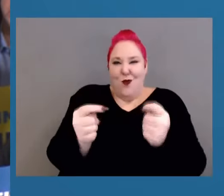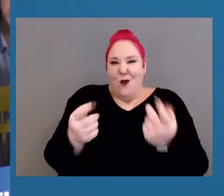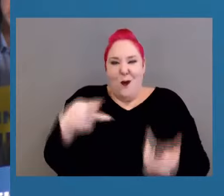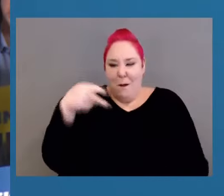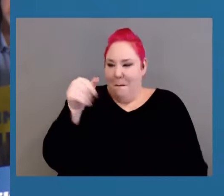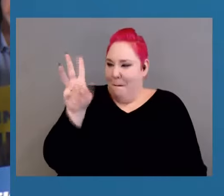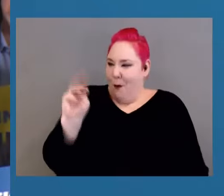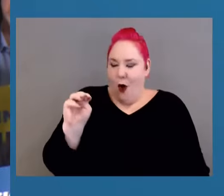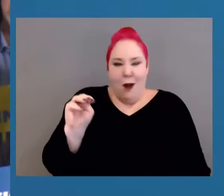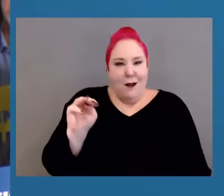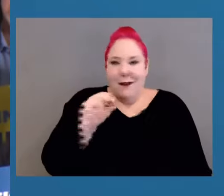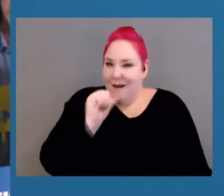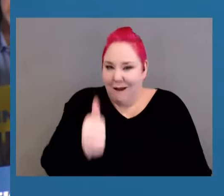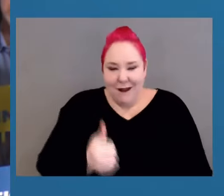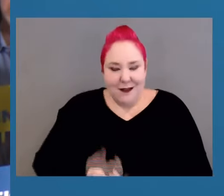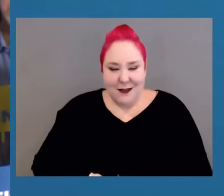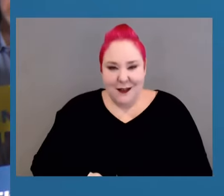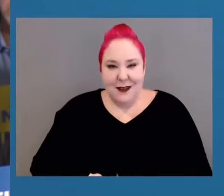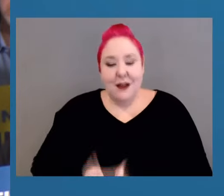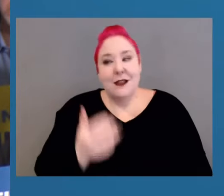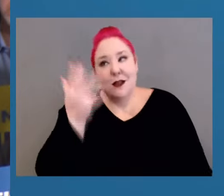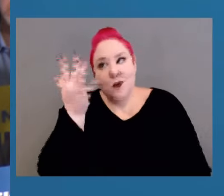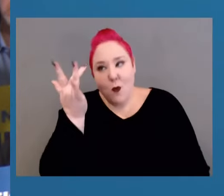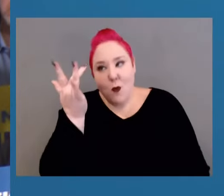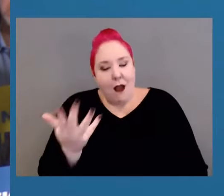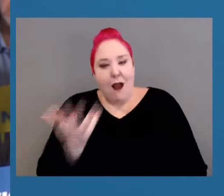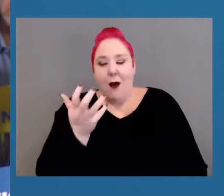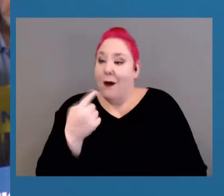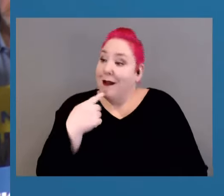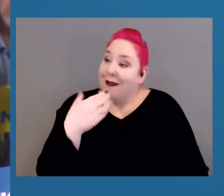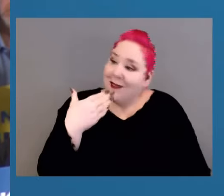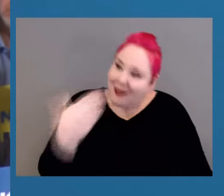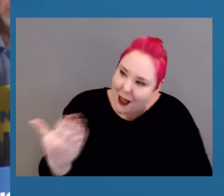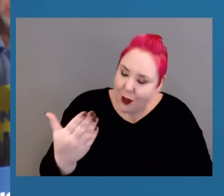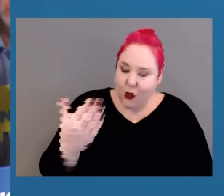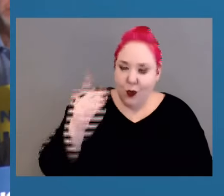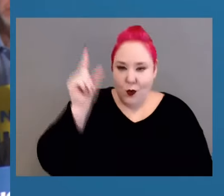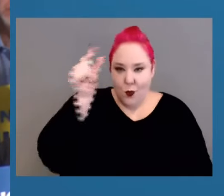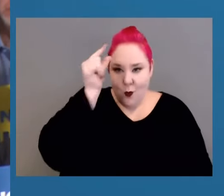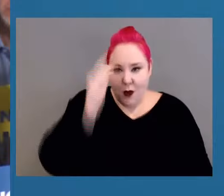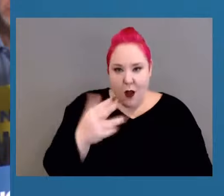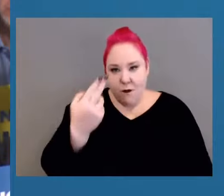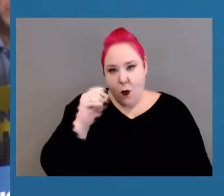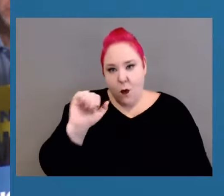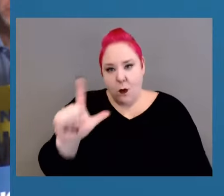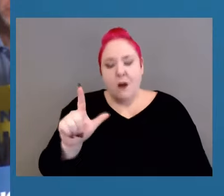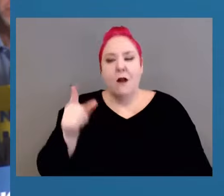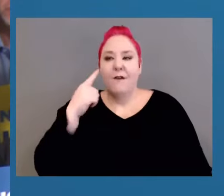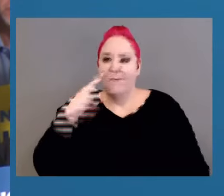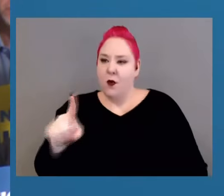That's why I want to thank you, Governor Hochul, for stepping up.